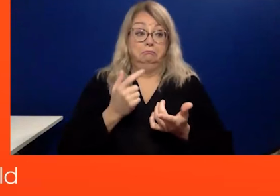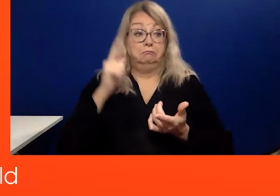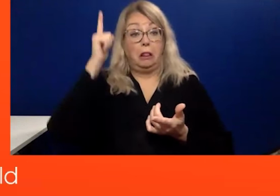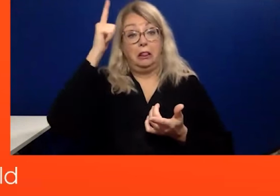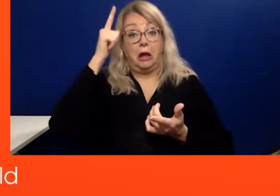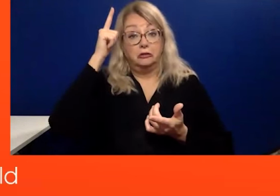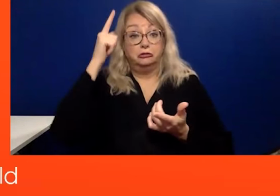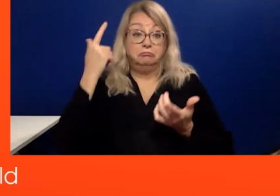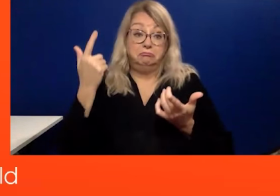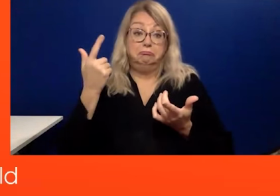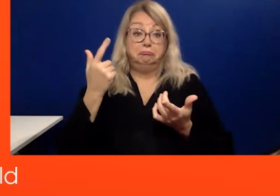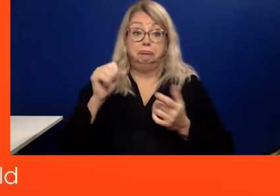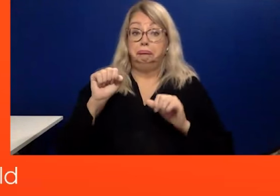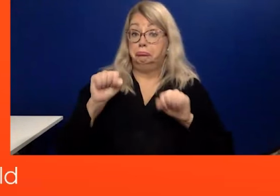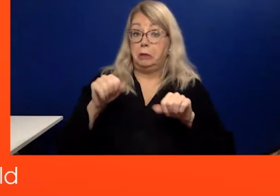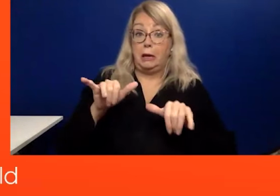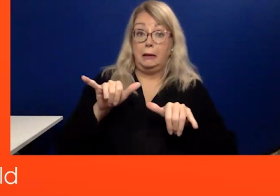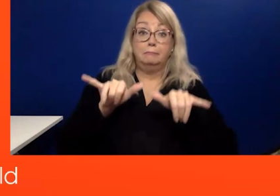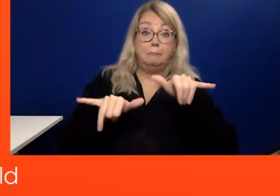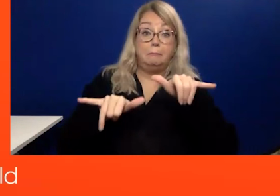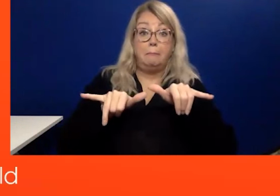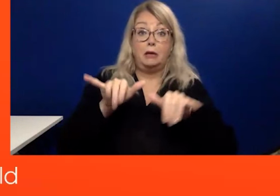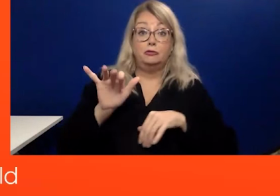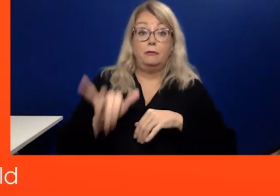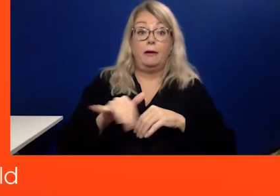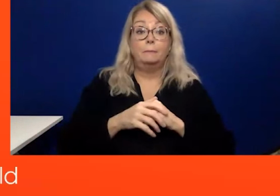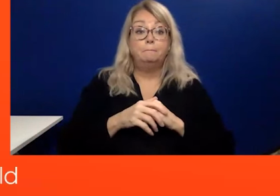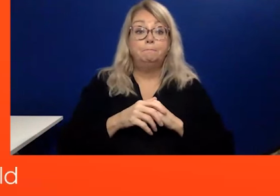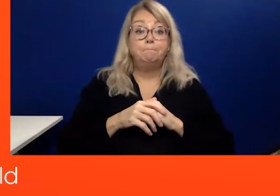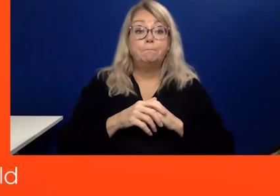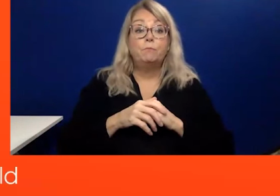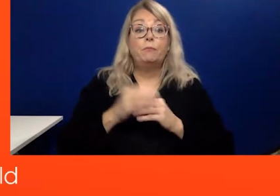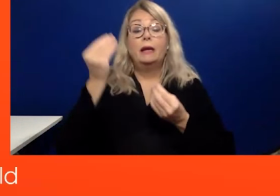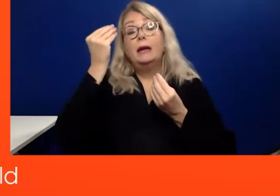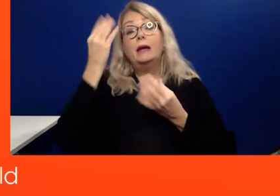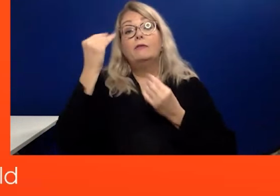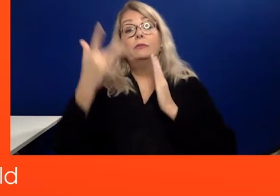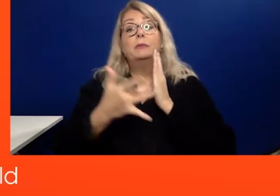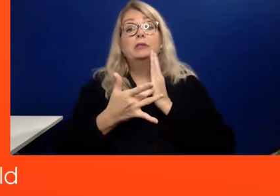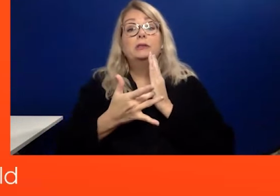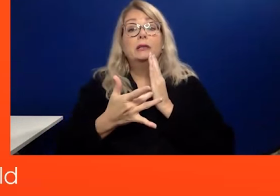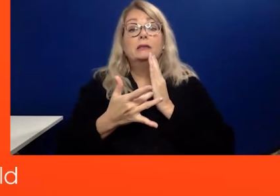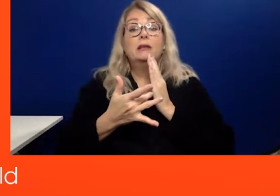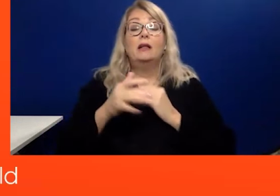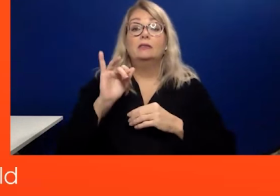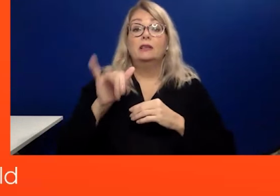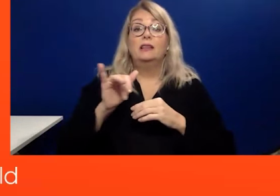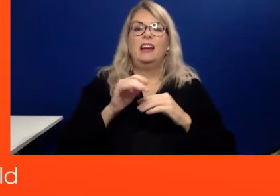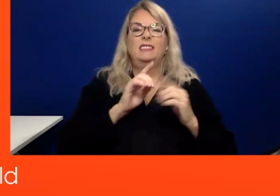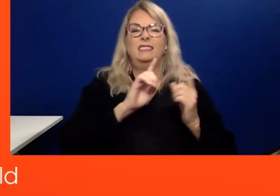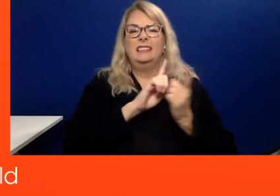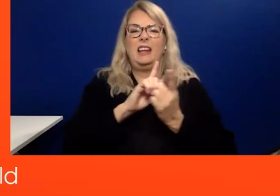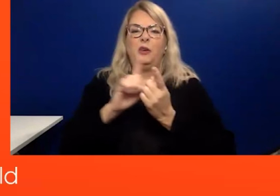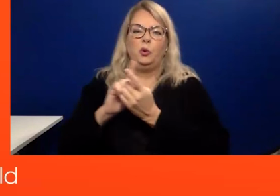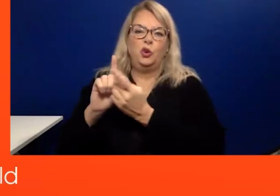against. Information technology. I learned this morning that information technology is technically just networking.